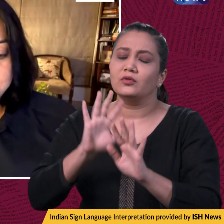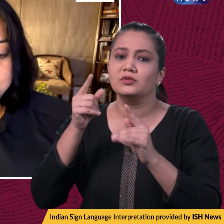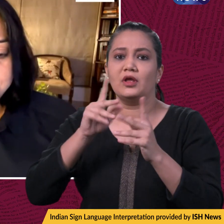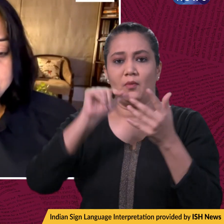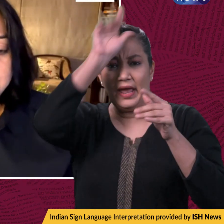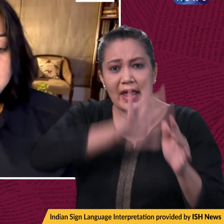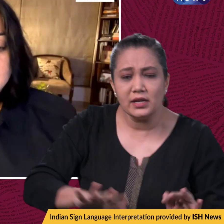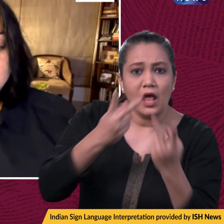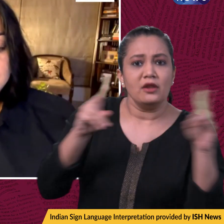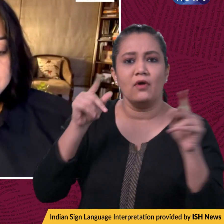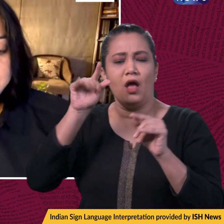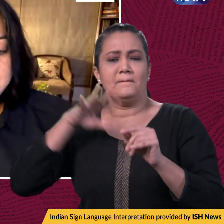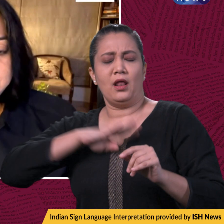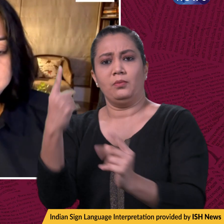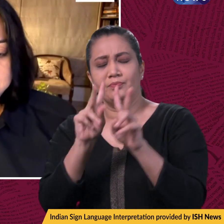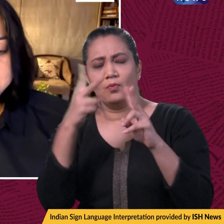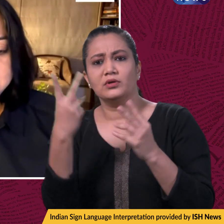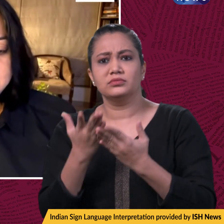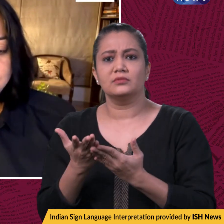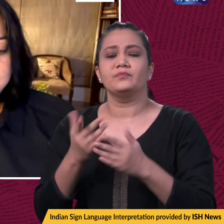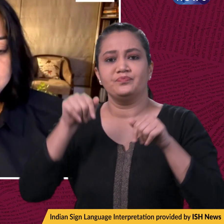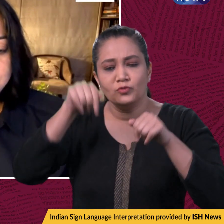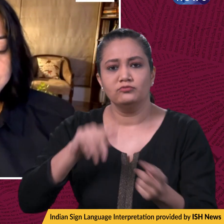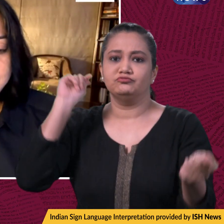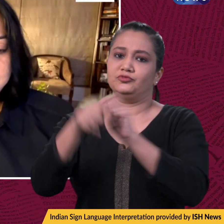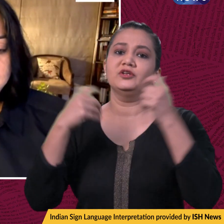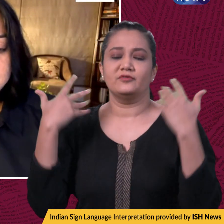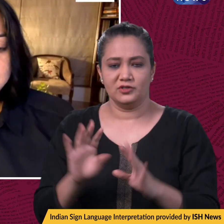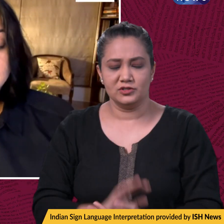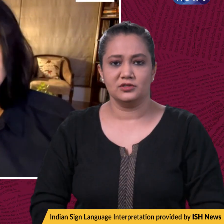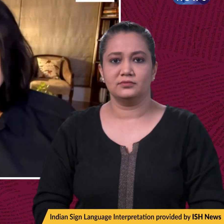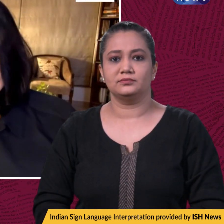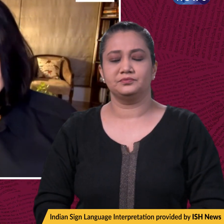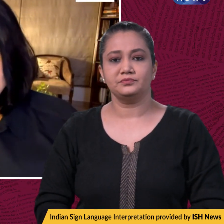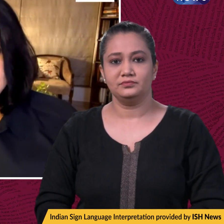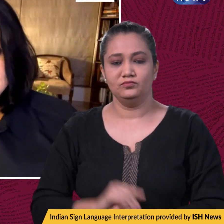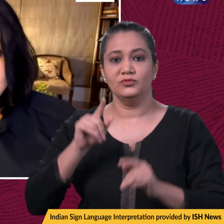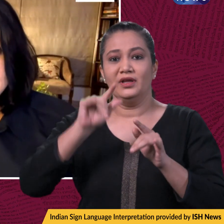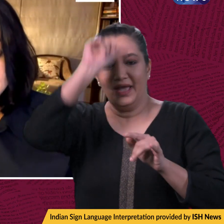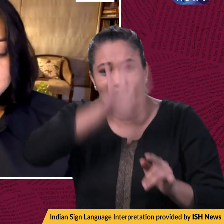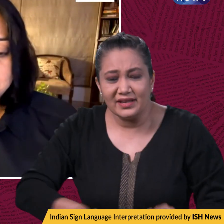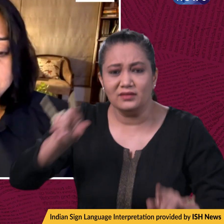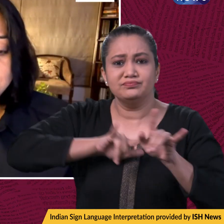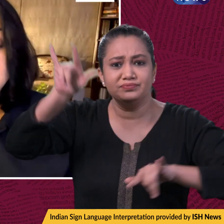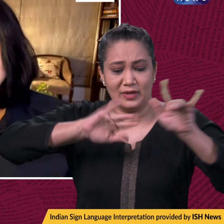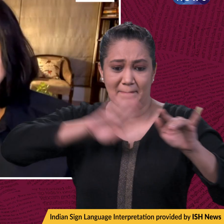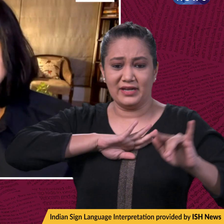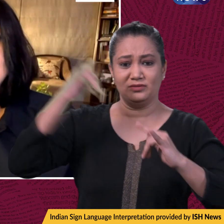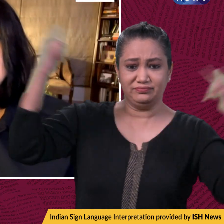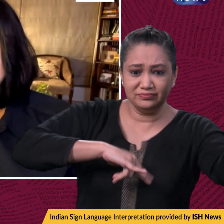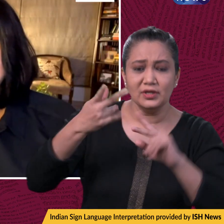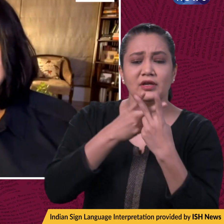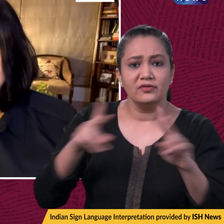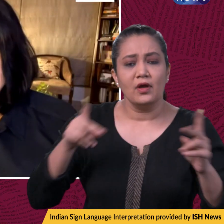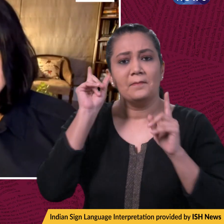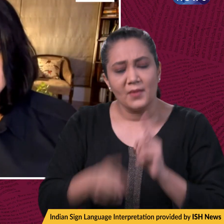of the country were using. So today we have the amended guidelines from Maharashtra that have come out. For domestic travel into the state of Maharashtra, passengers